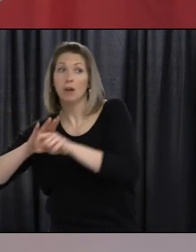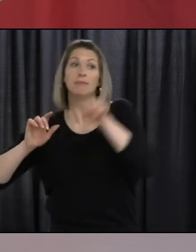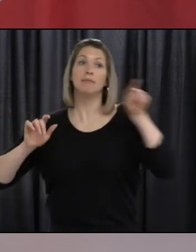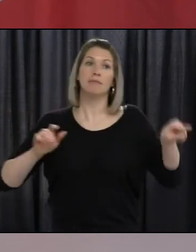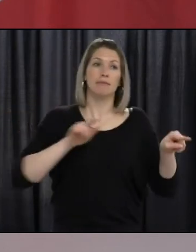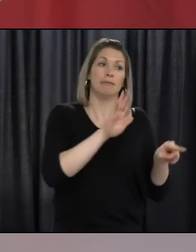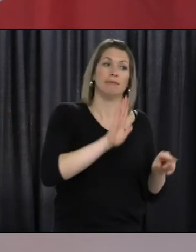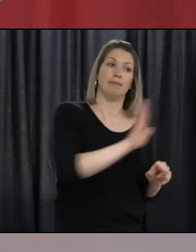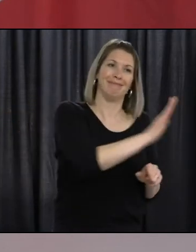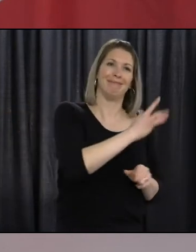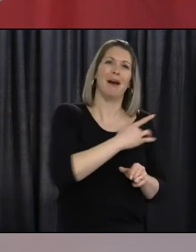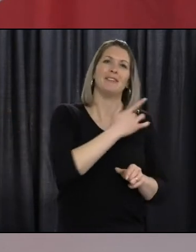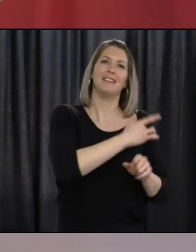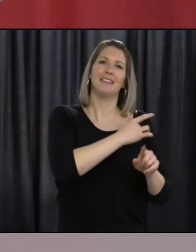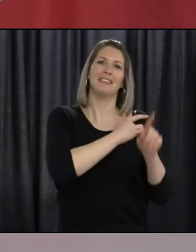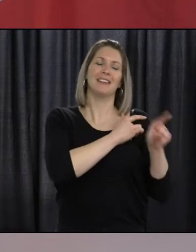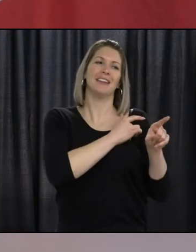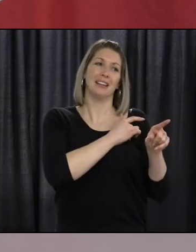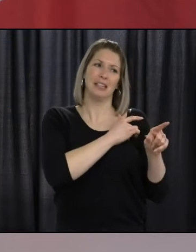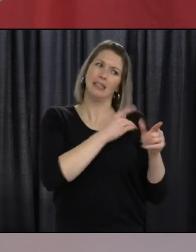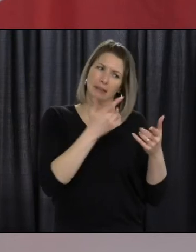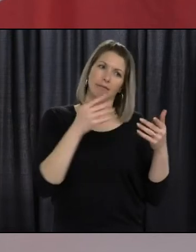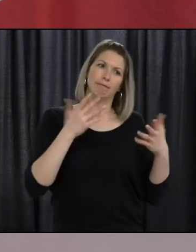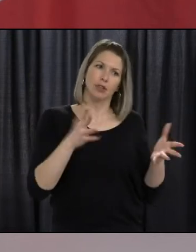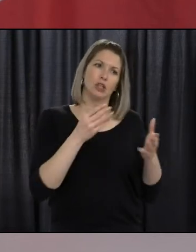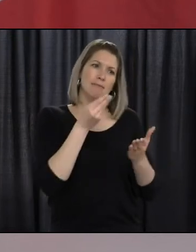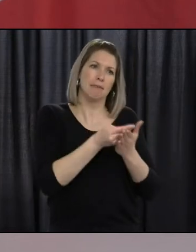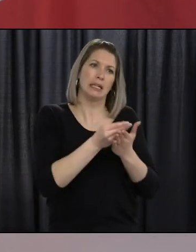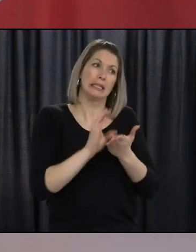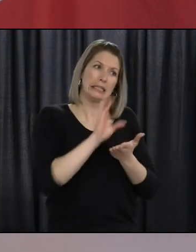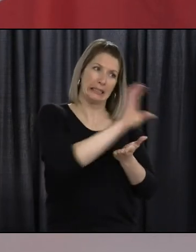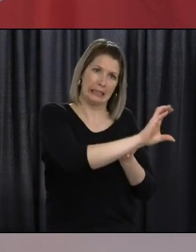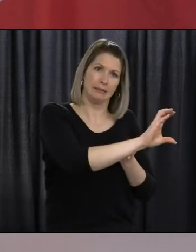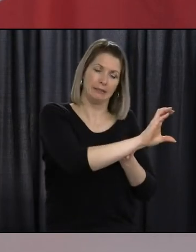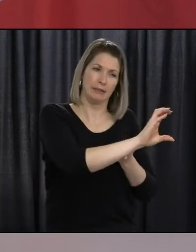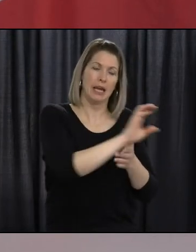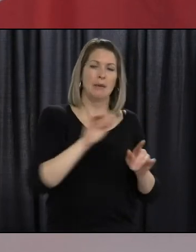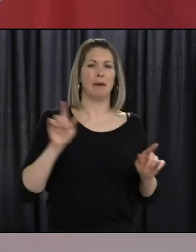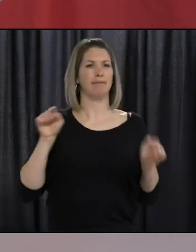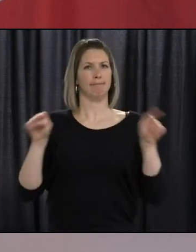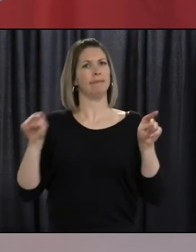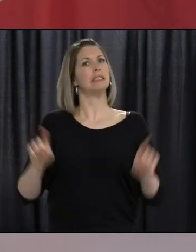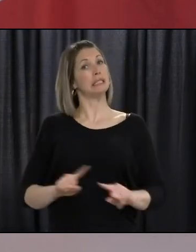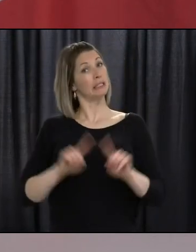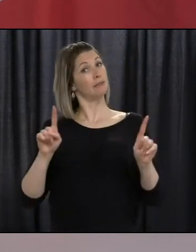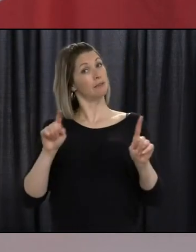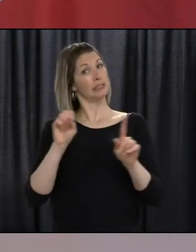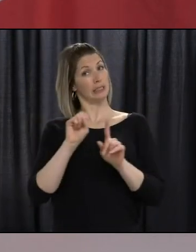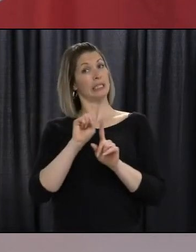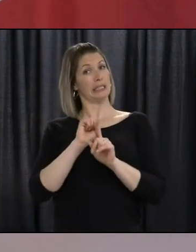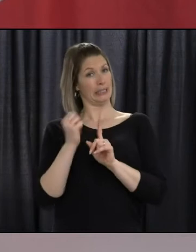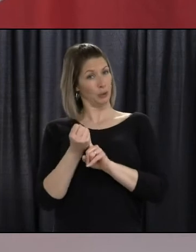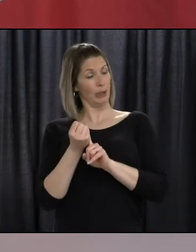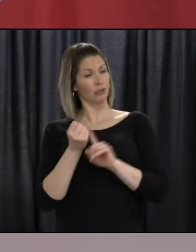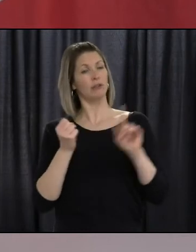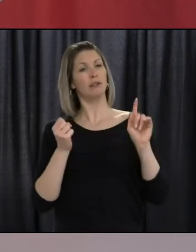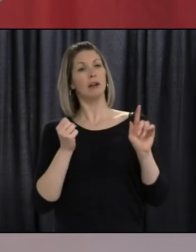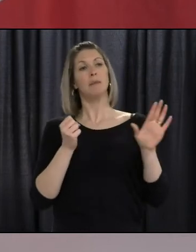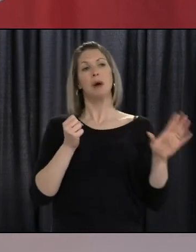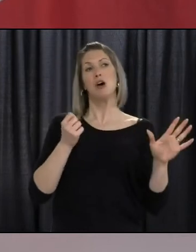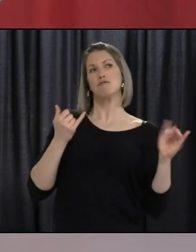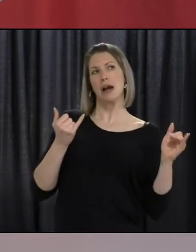spent on cleaning up those sites, but for us, our focus is on future of the offshore industry in Newfoundland and Labrador. And my understanding now